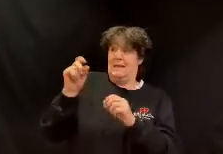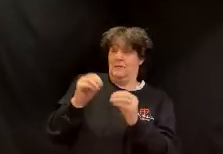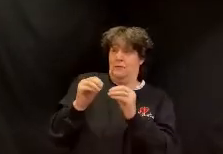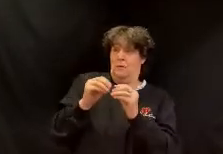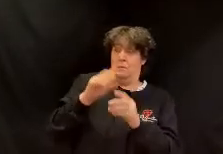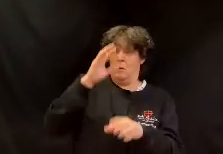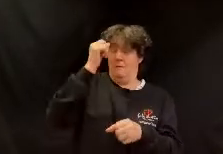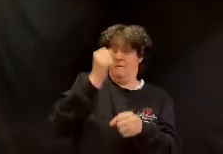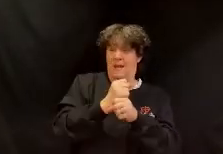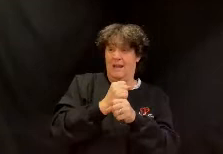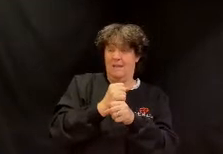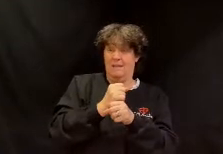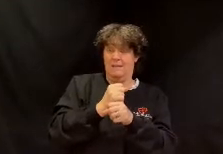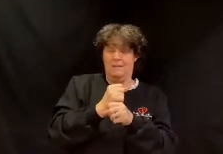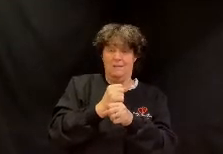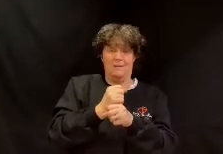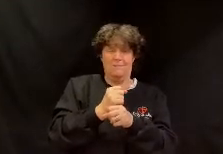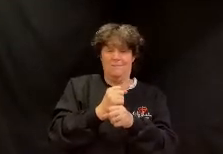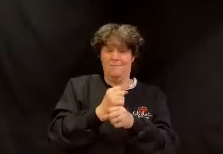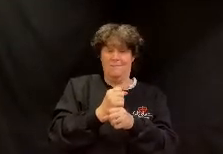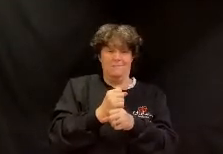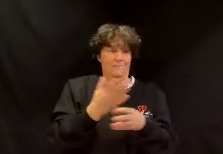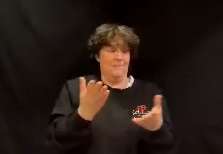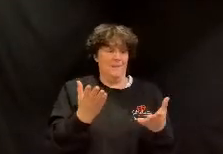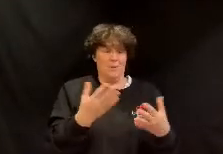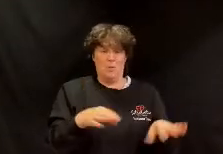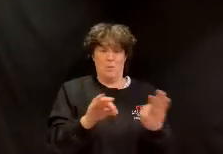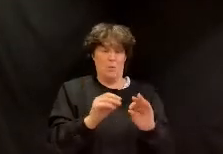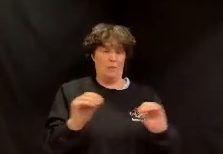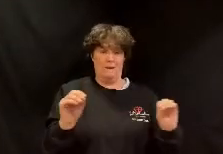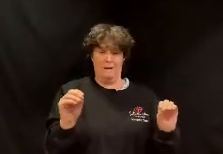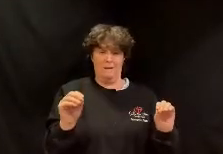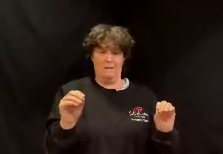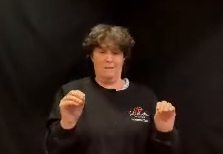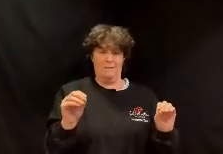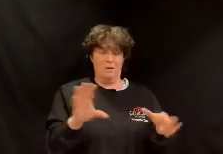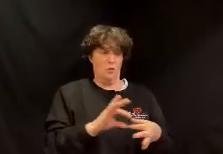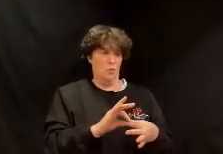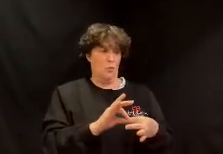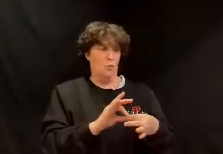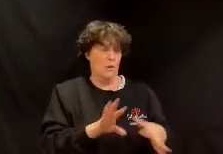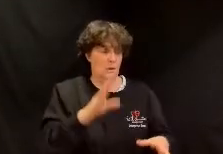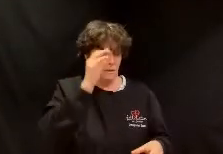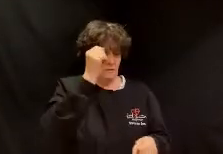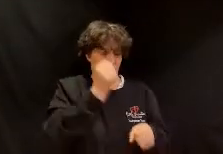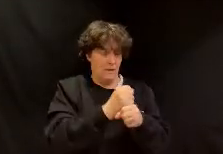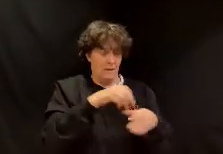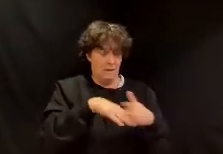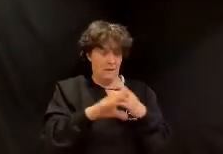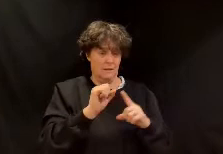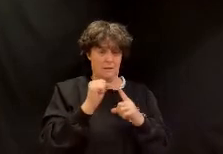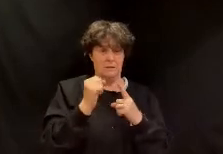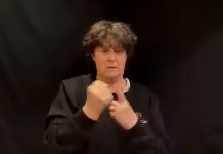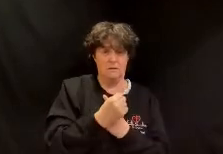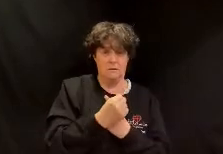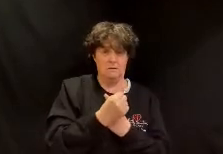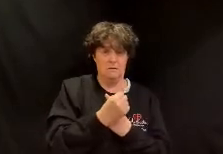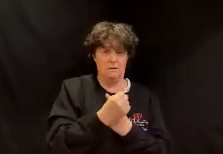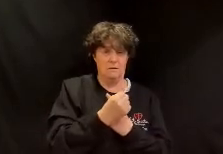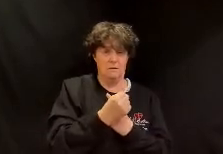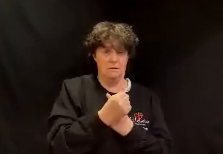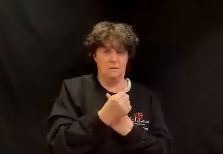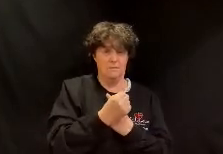Make a decision to live your life by faith. Release your faith into the situation. Sow it into